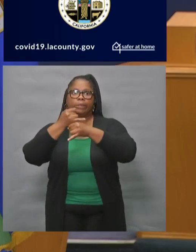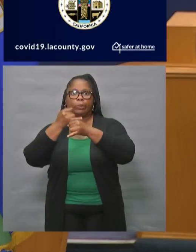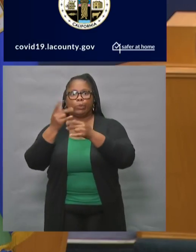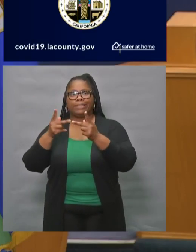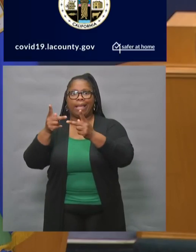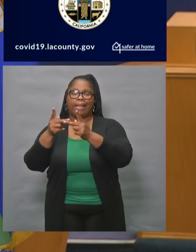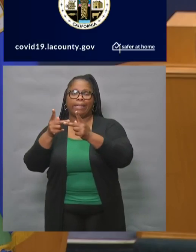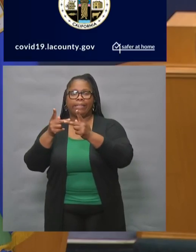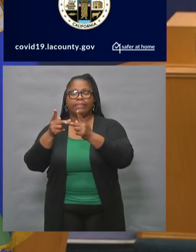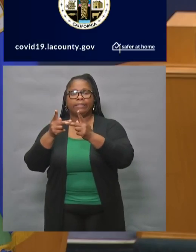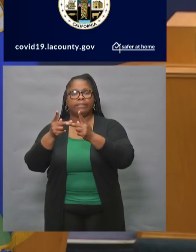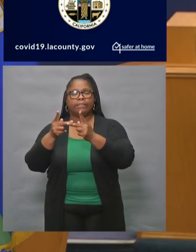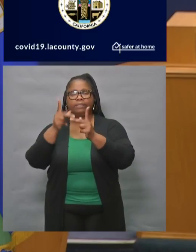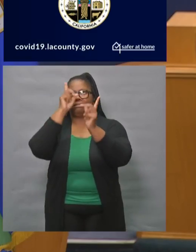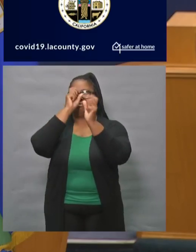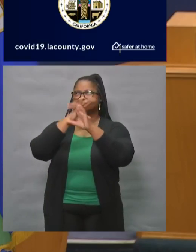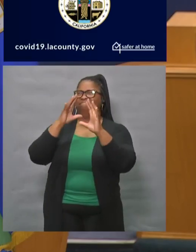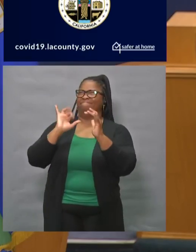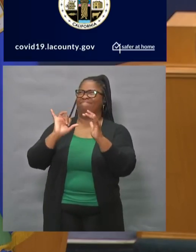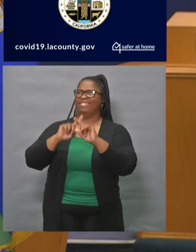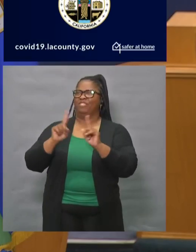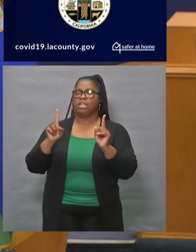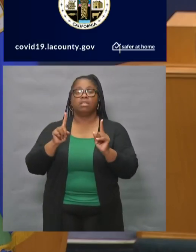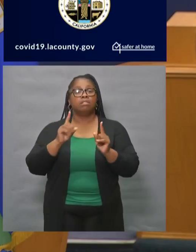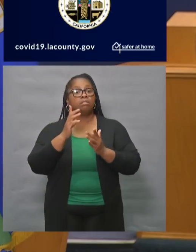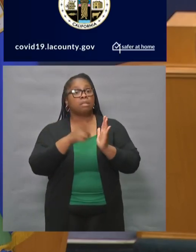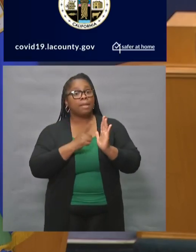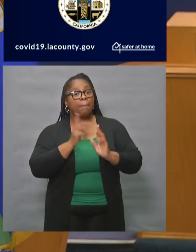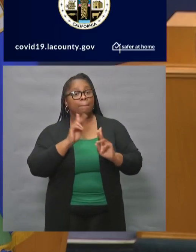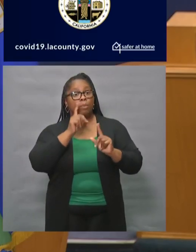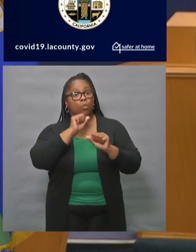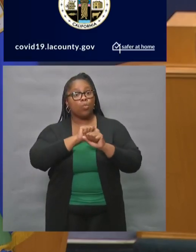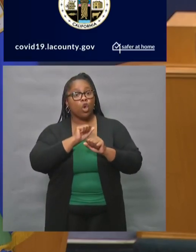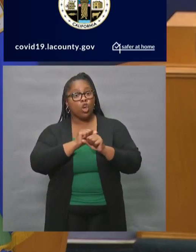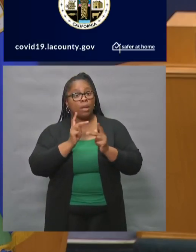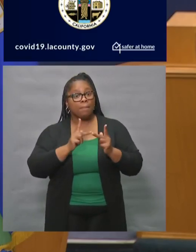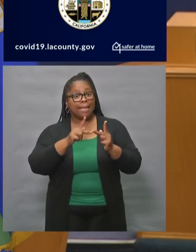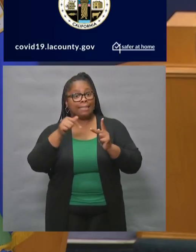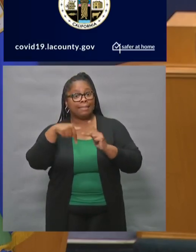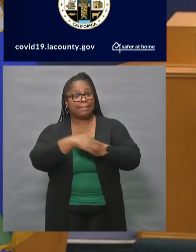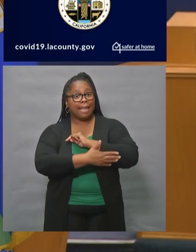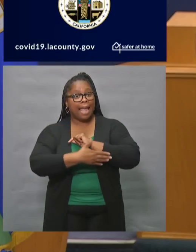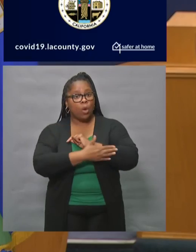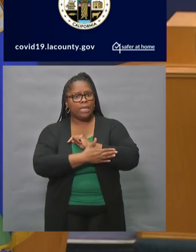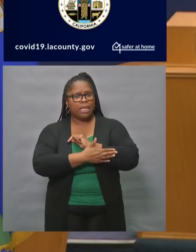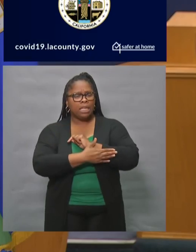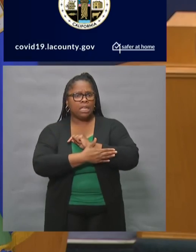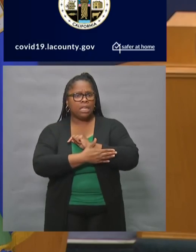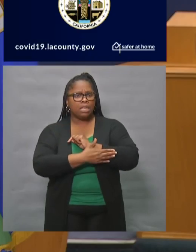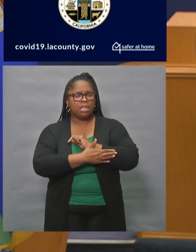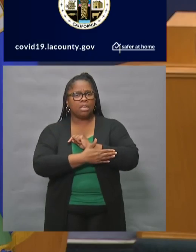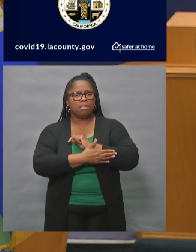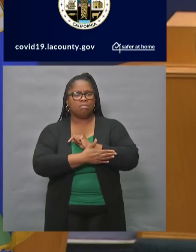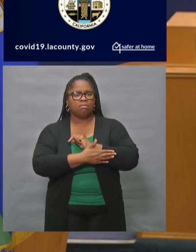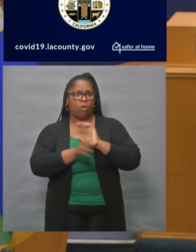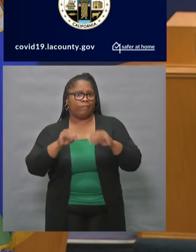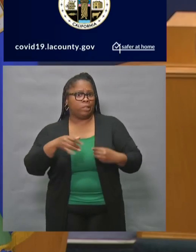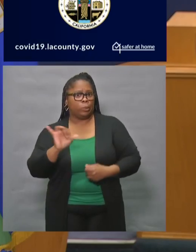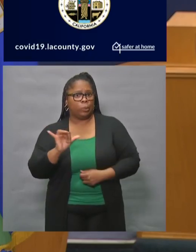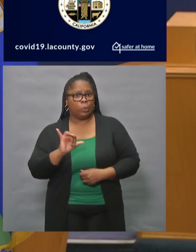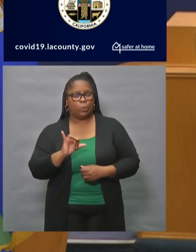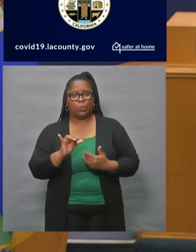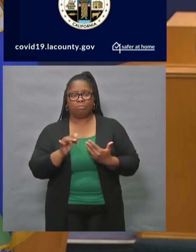Sometimes people who work in different places, even in the county, get infected and have to stay